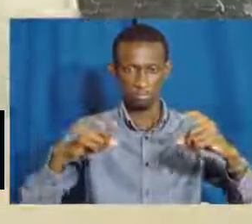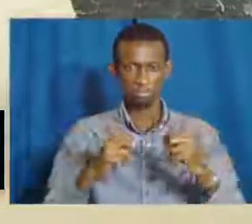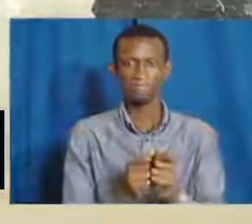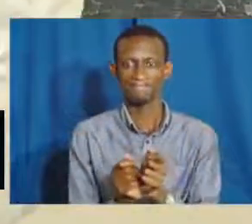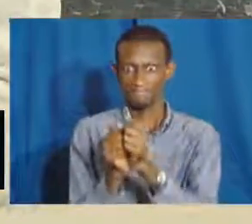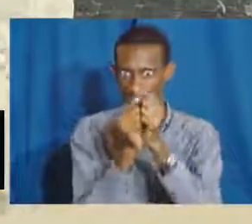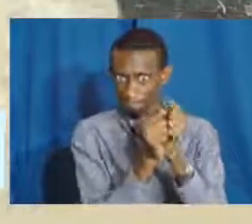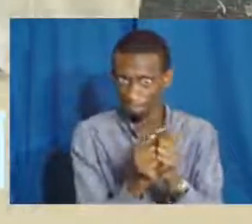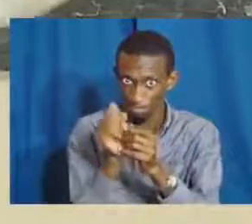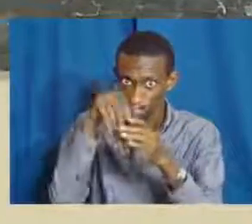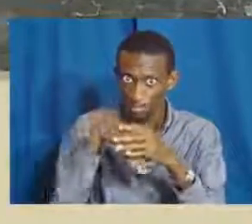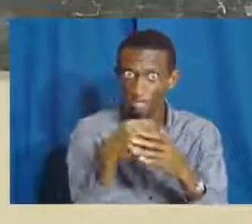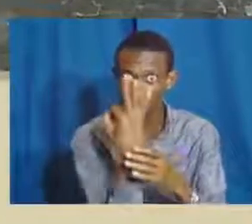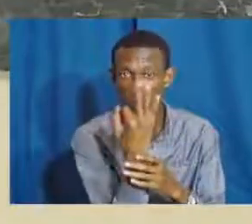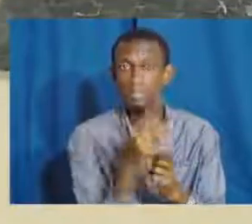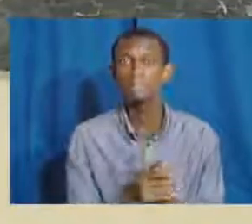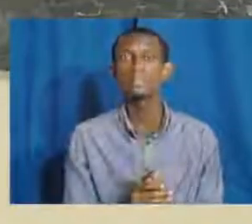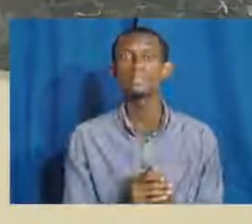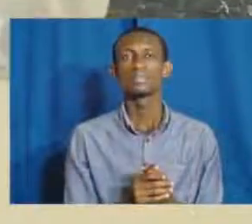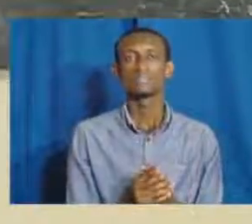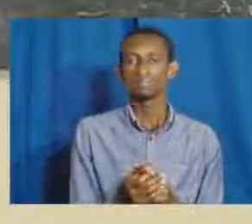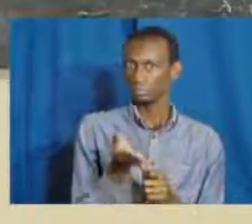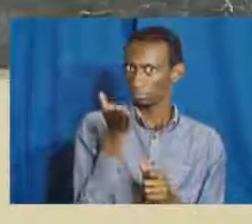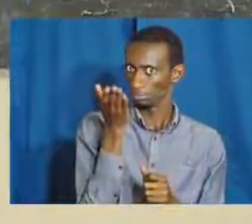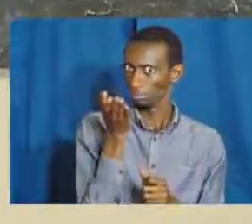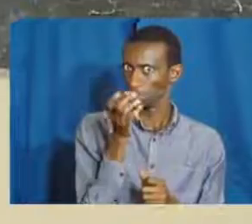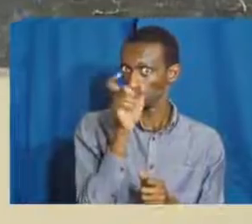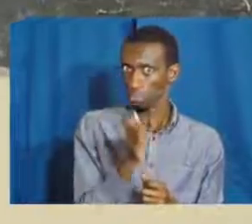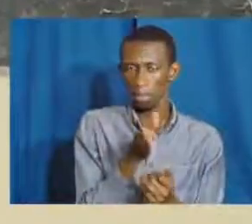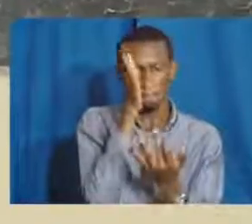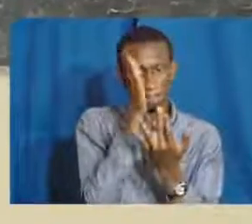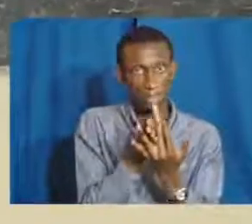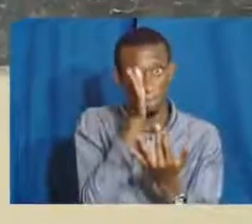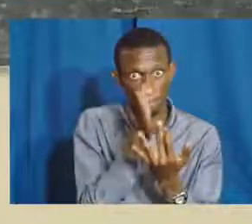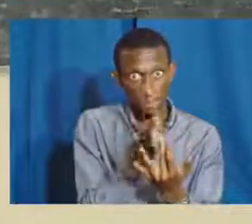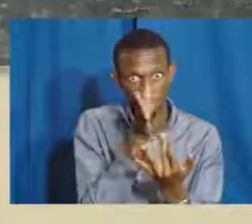in threes, the middle element